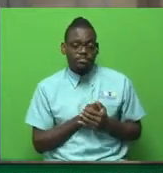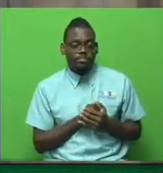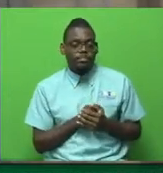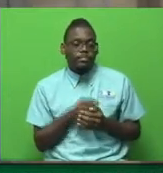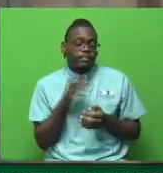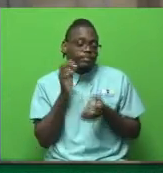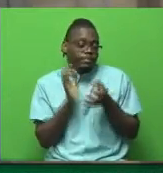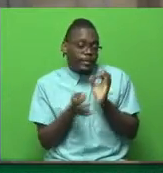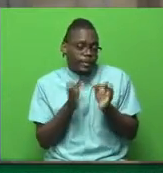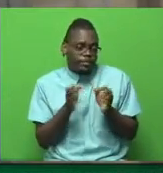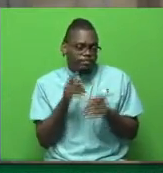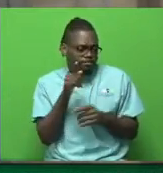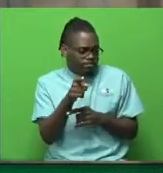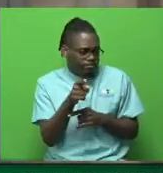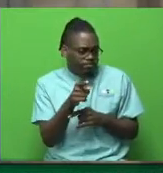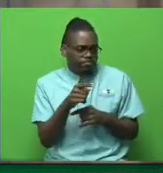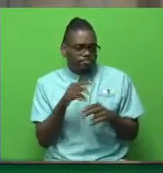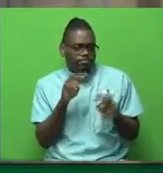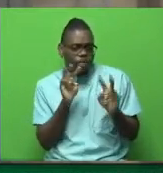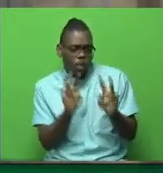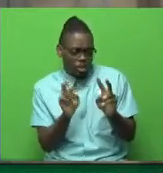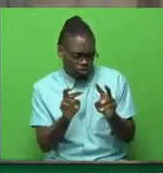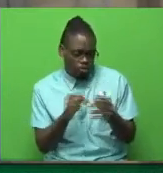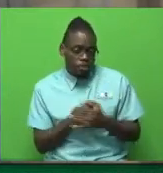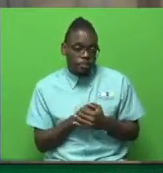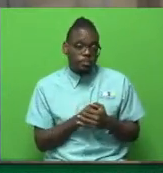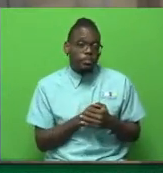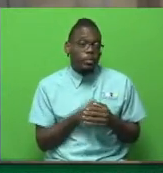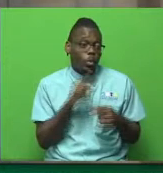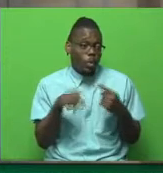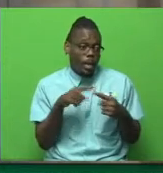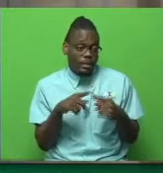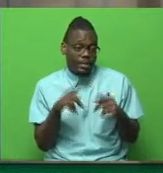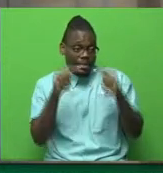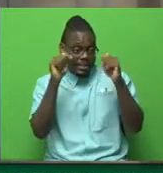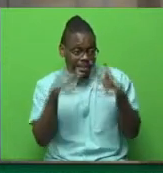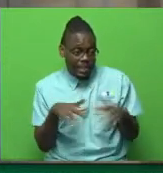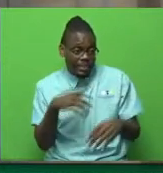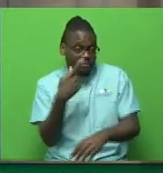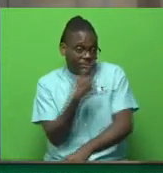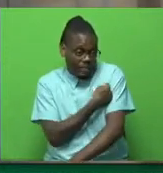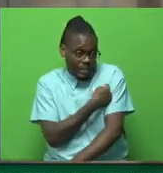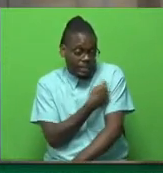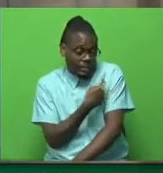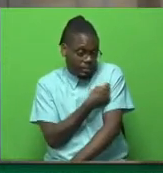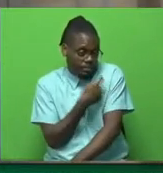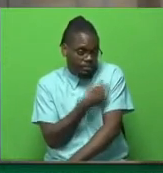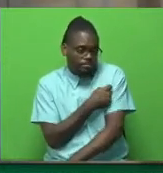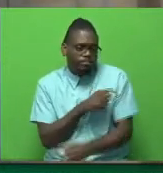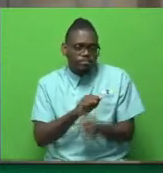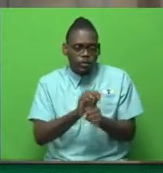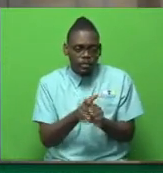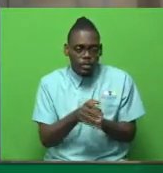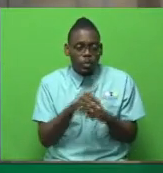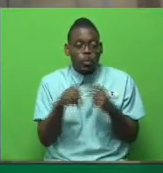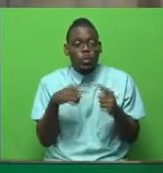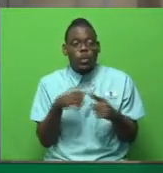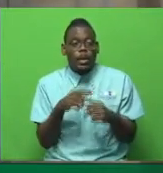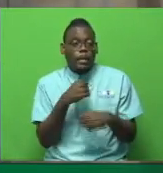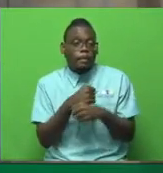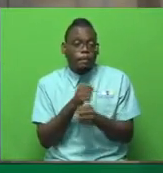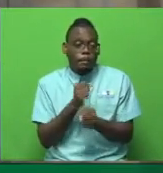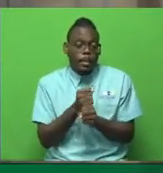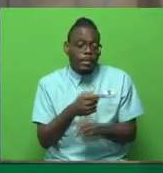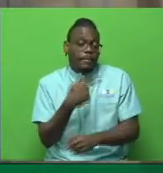Deputy speaker the clinical trials of vaccines covid-19 vaccines while they were being produced many